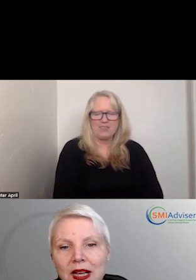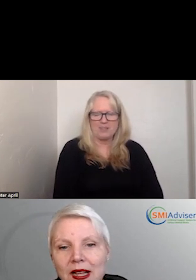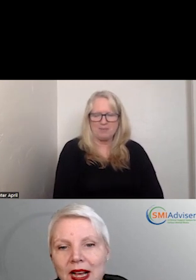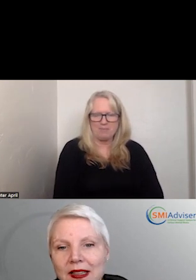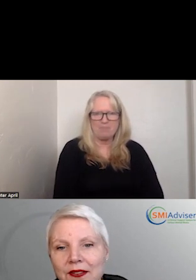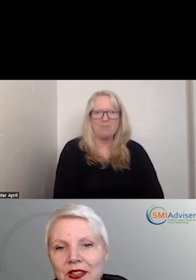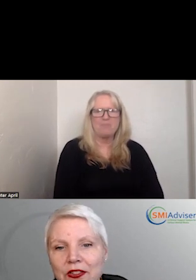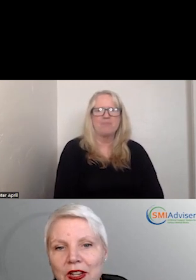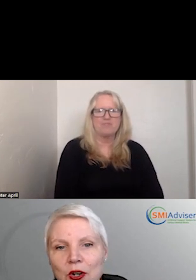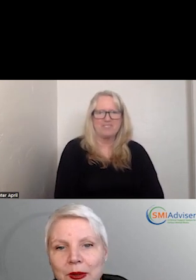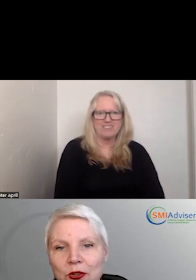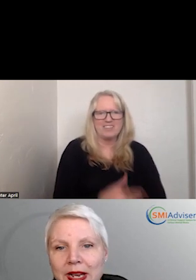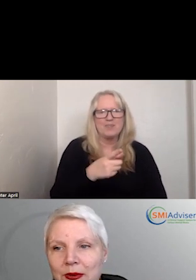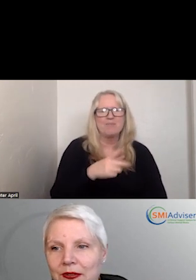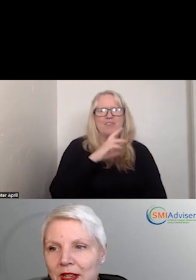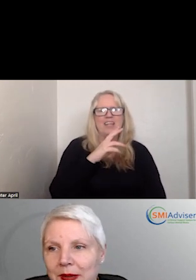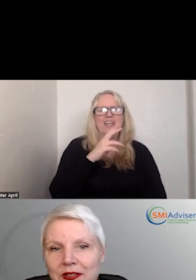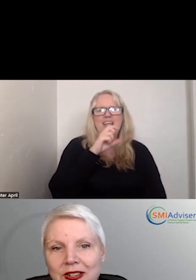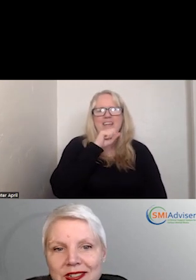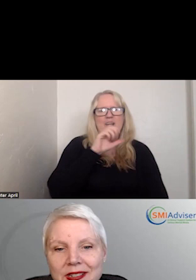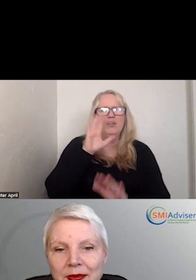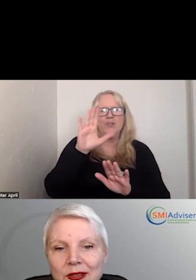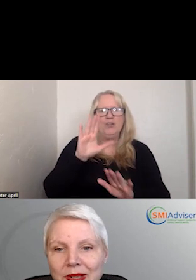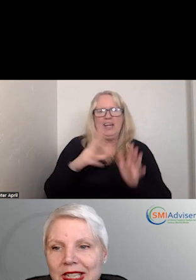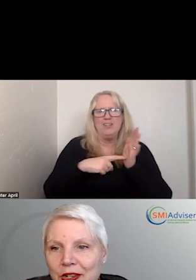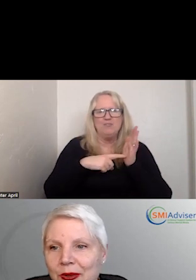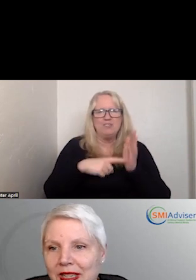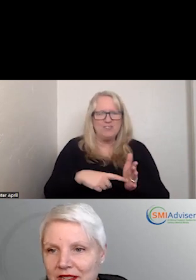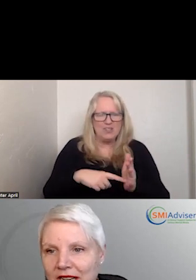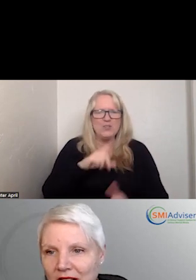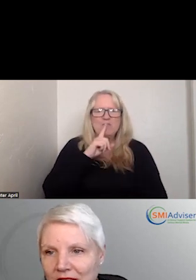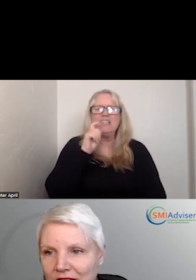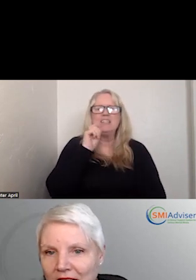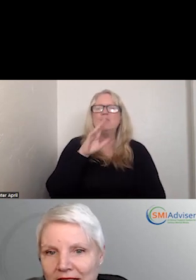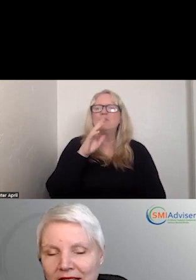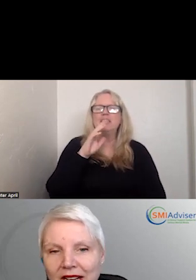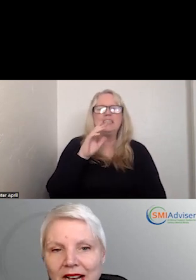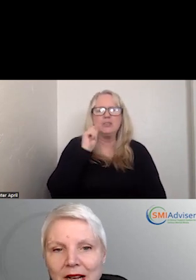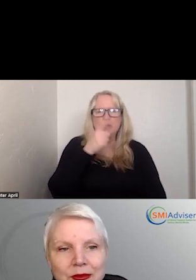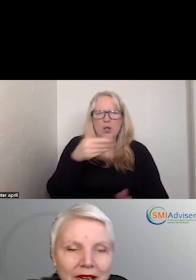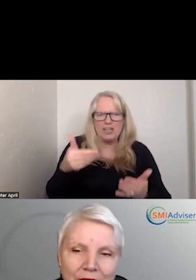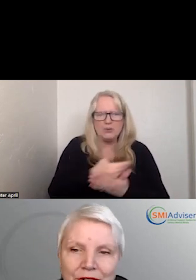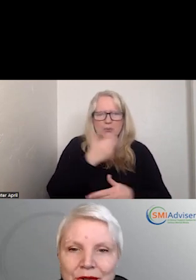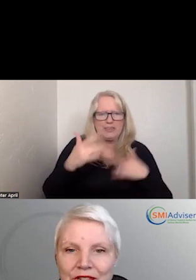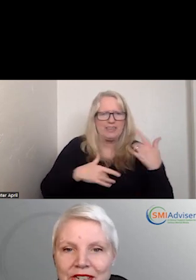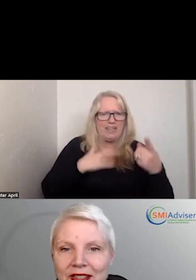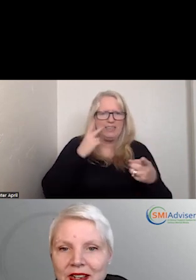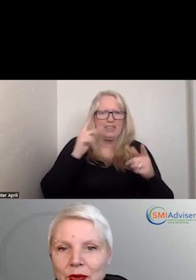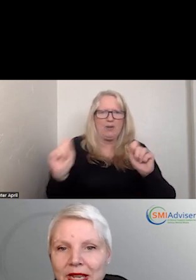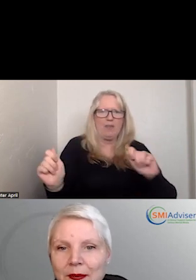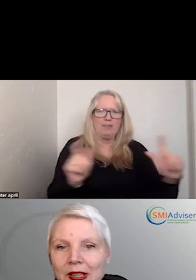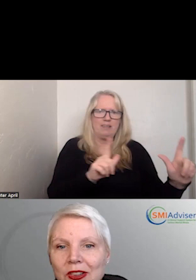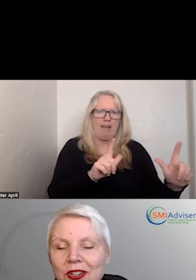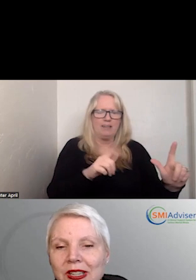Well, I love this slow but great reveal because there is something really new and exciting on the slide. I know you're used to seeing this